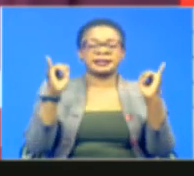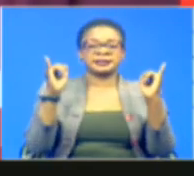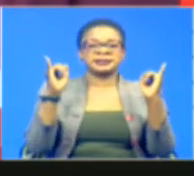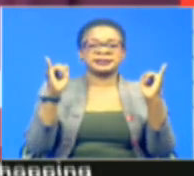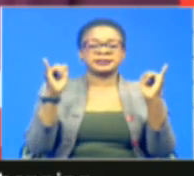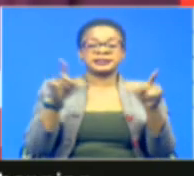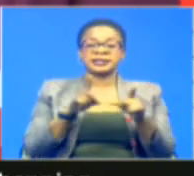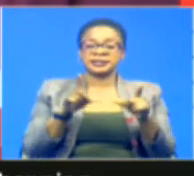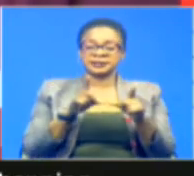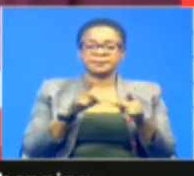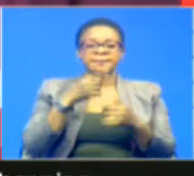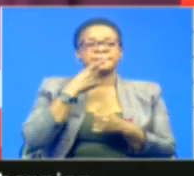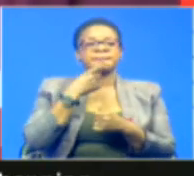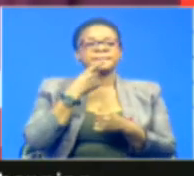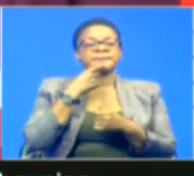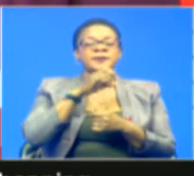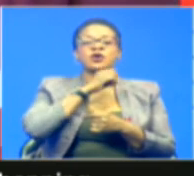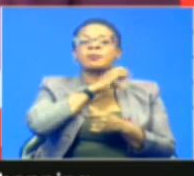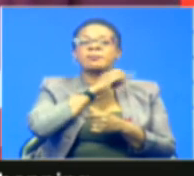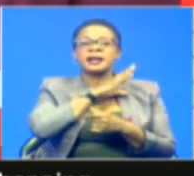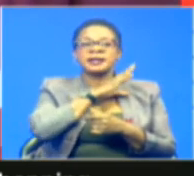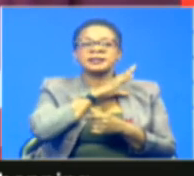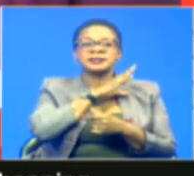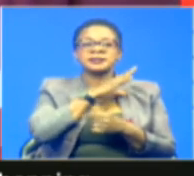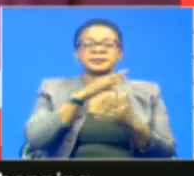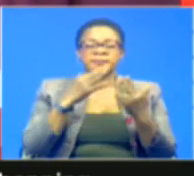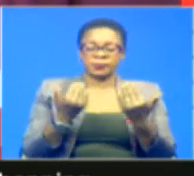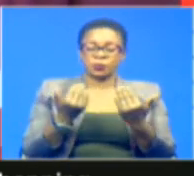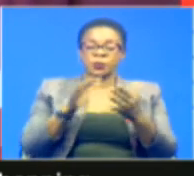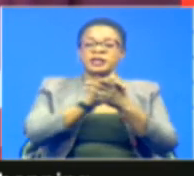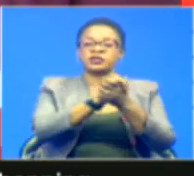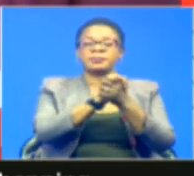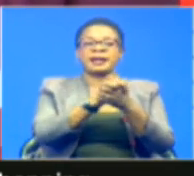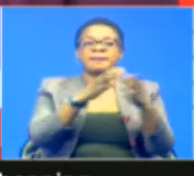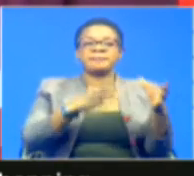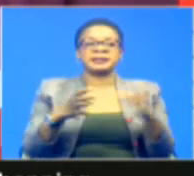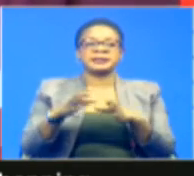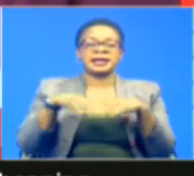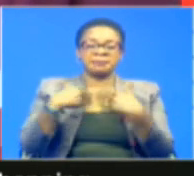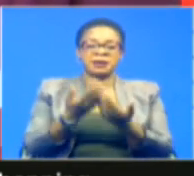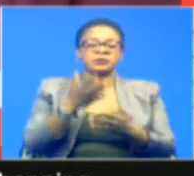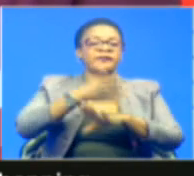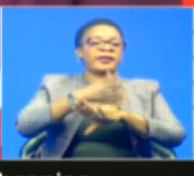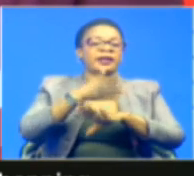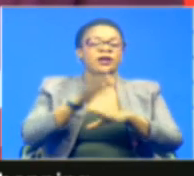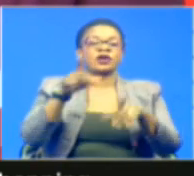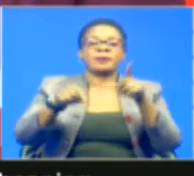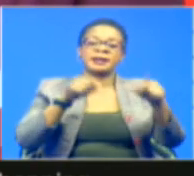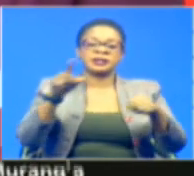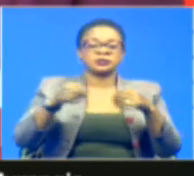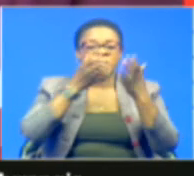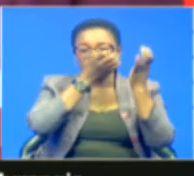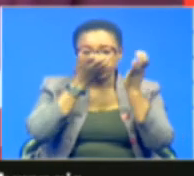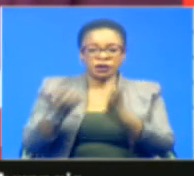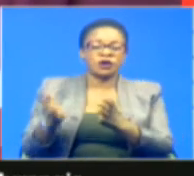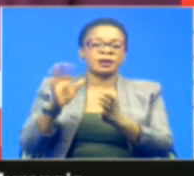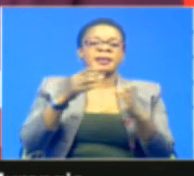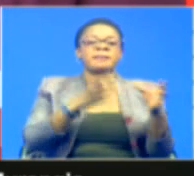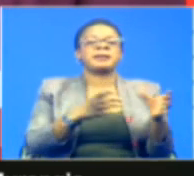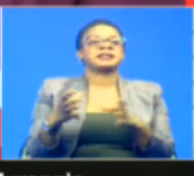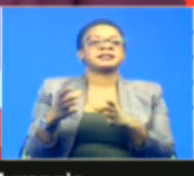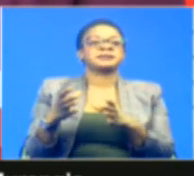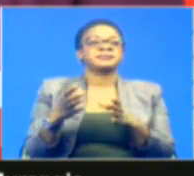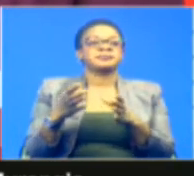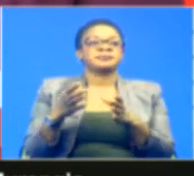Kenneth says his complaints to the Jubilee party about flawed nominations were ignored by the party's organs,